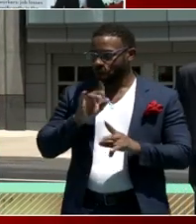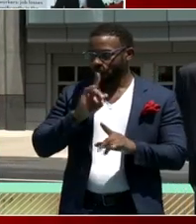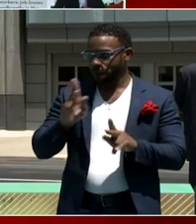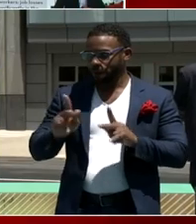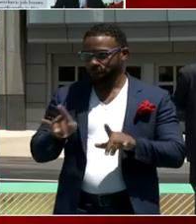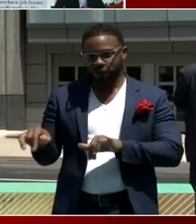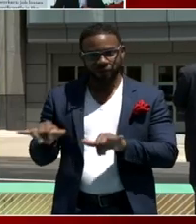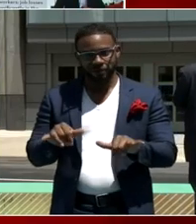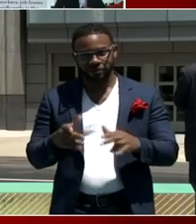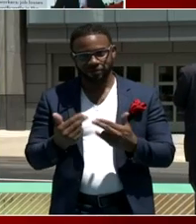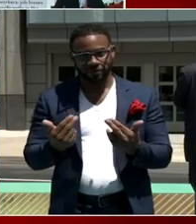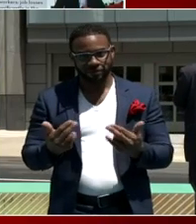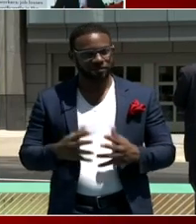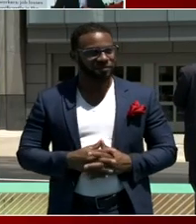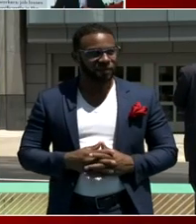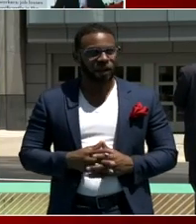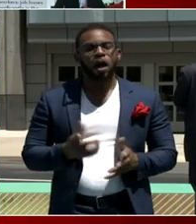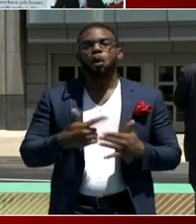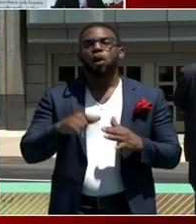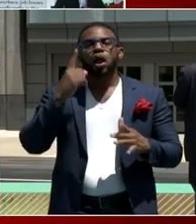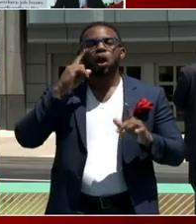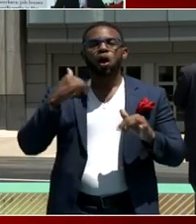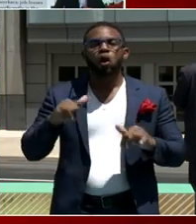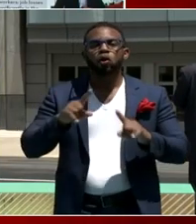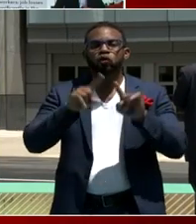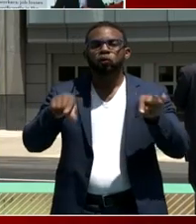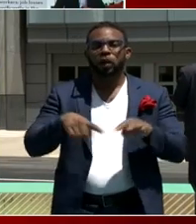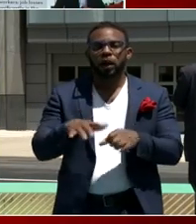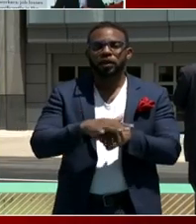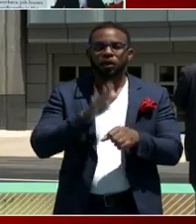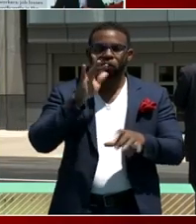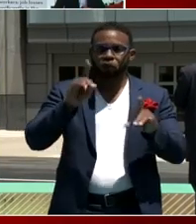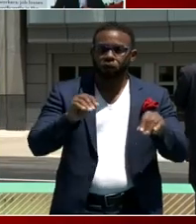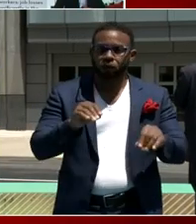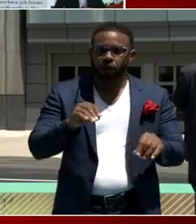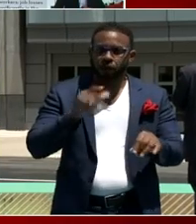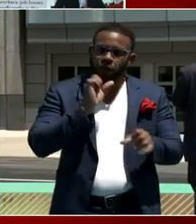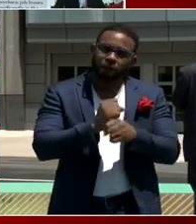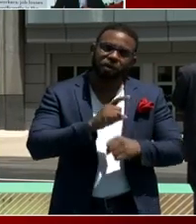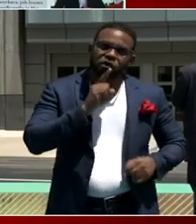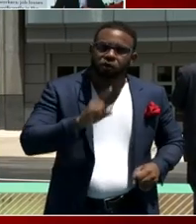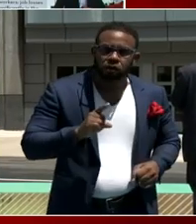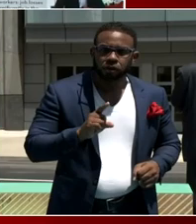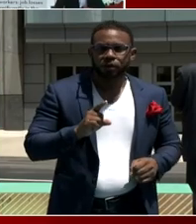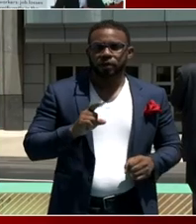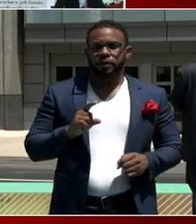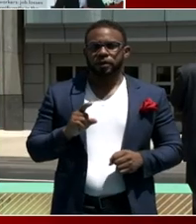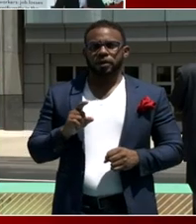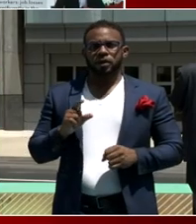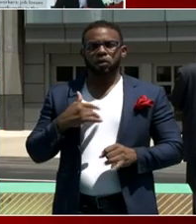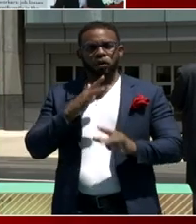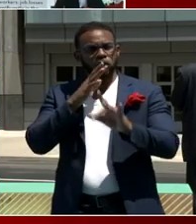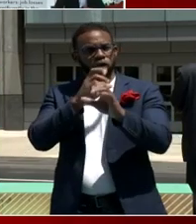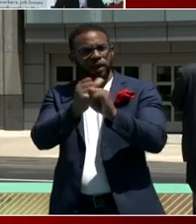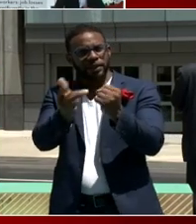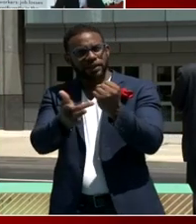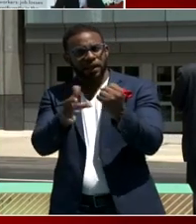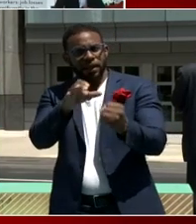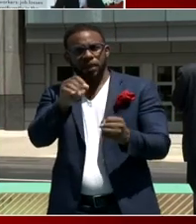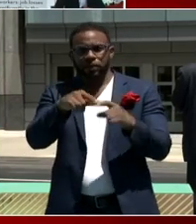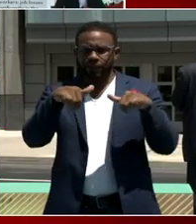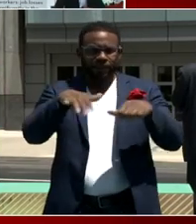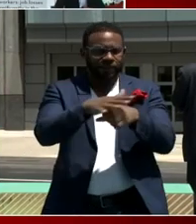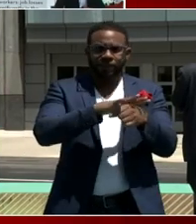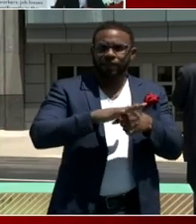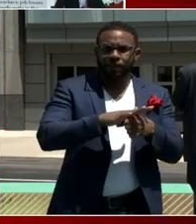too. So what this Golden Triangle District is going to do is it's going to make sure that we attract technology companies to